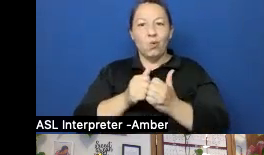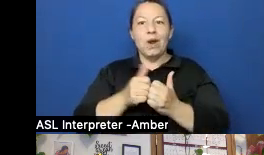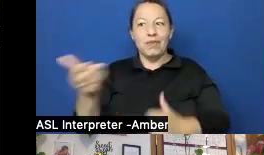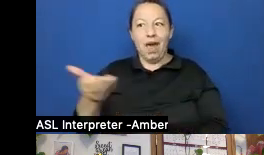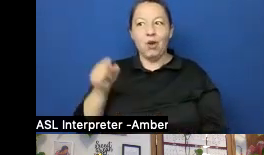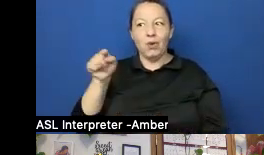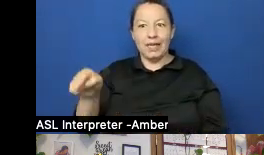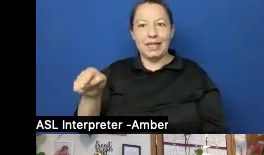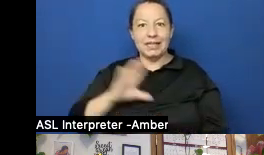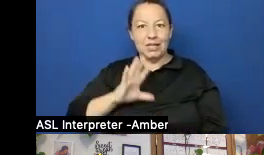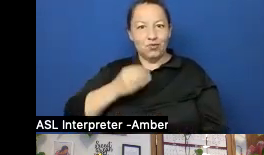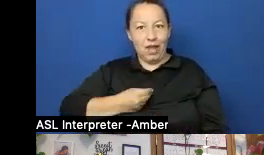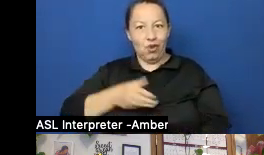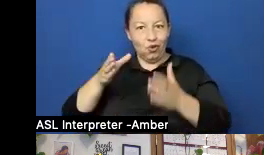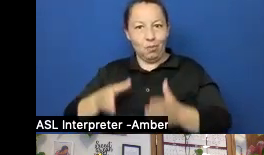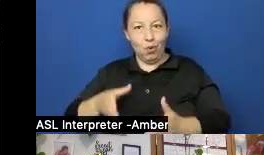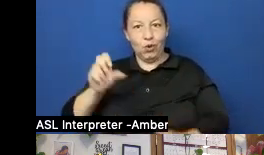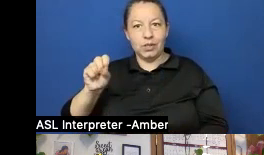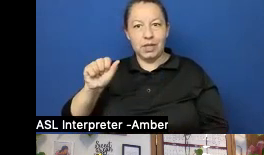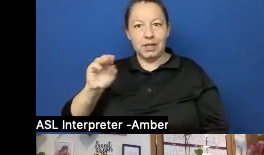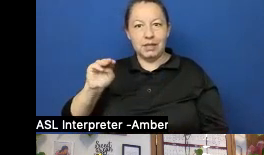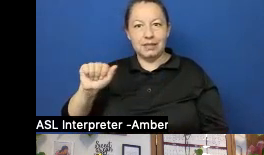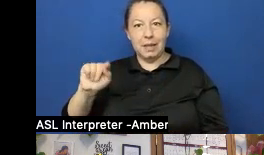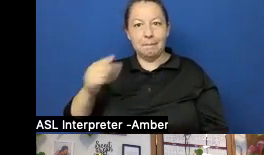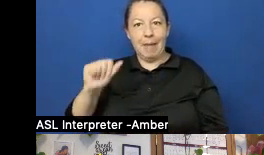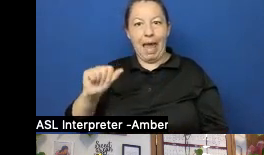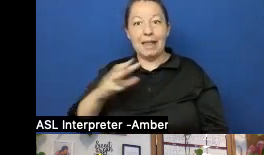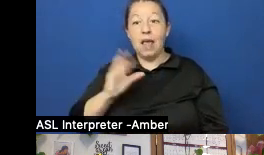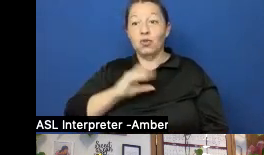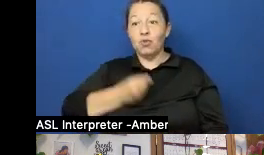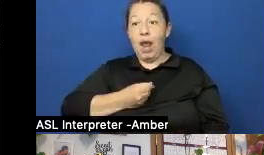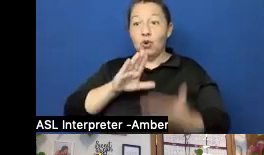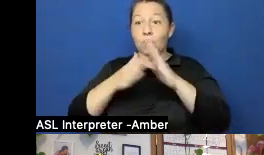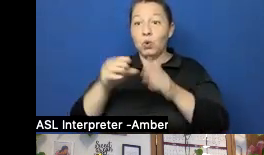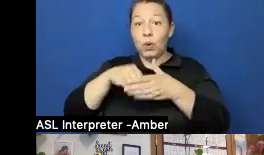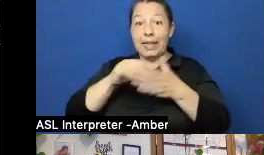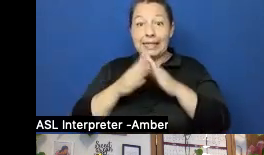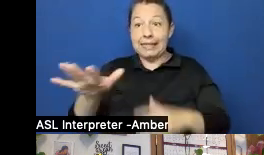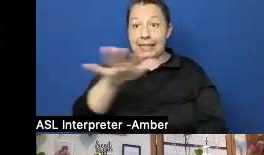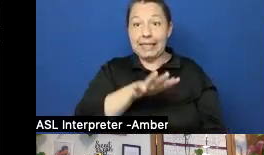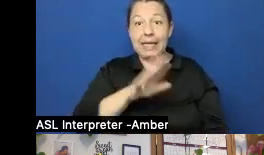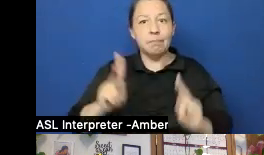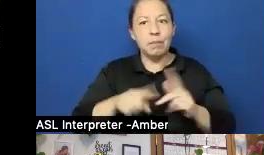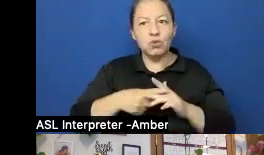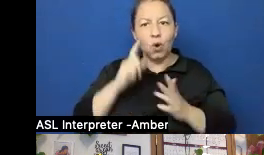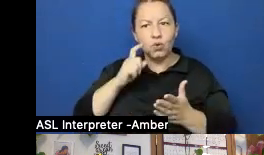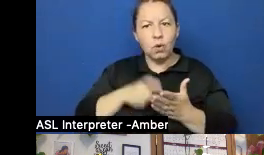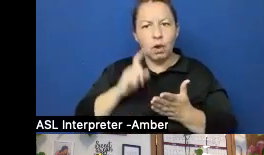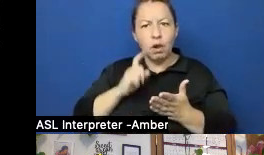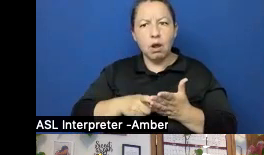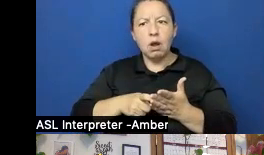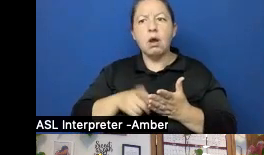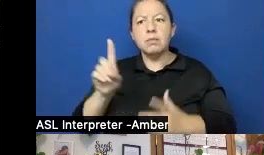Samantha in the transgender community in that city, folks started understanding that there was domestic violence and